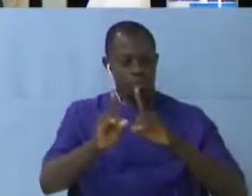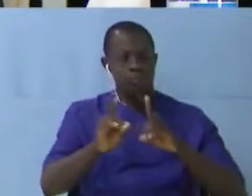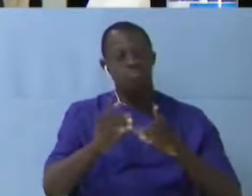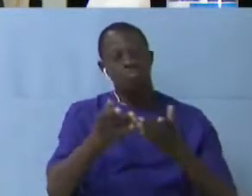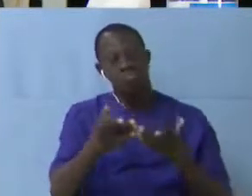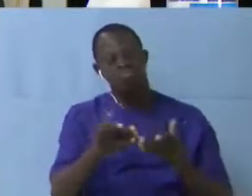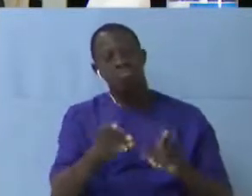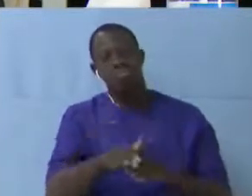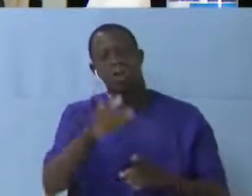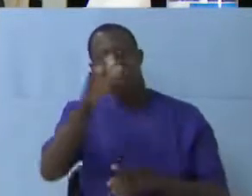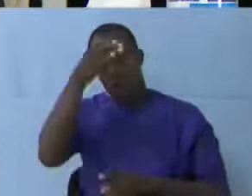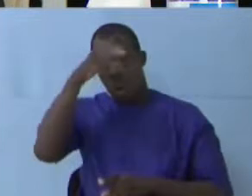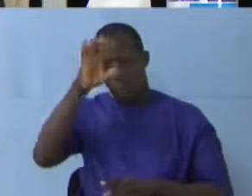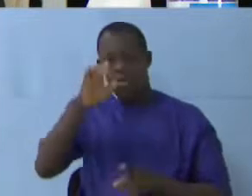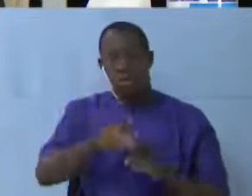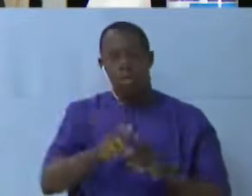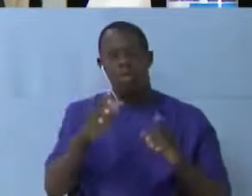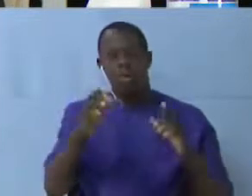Room,